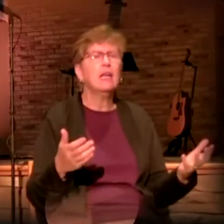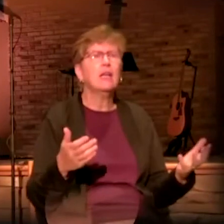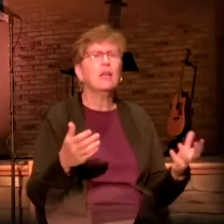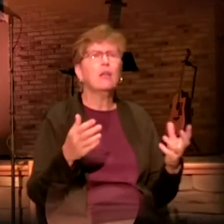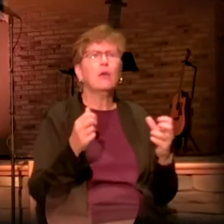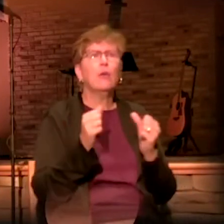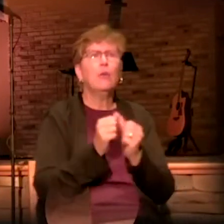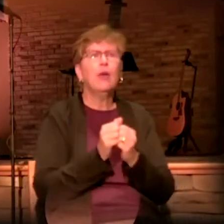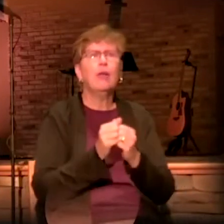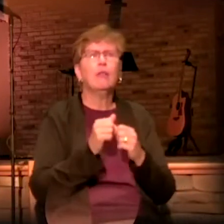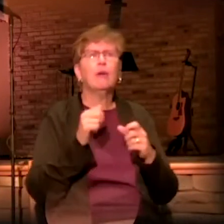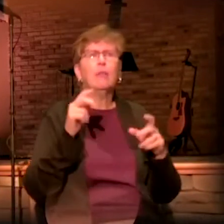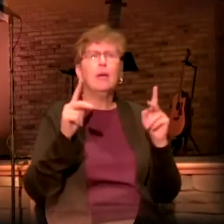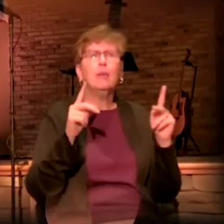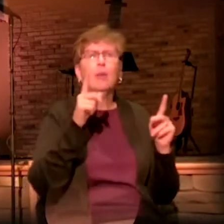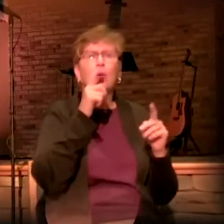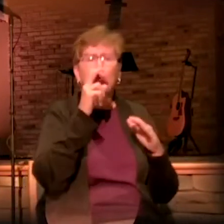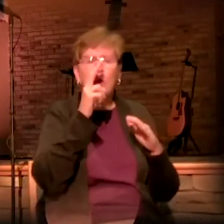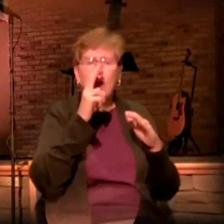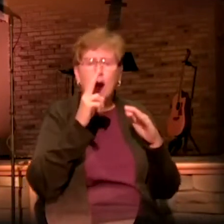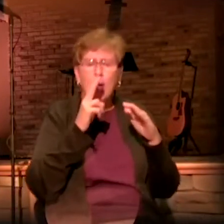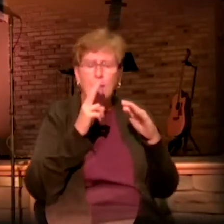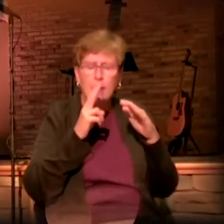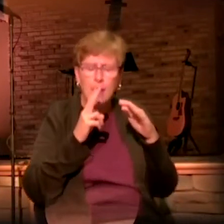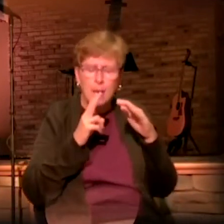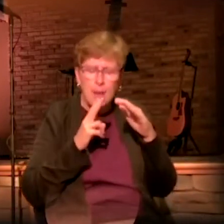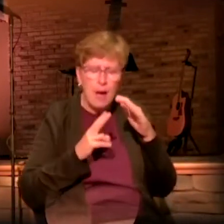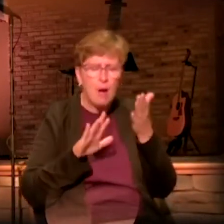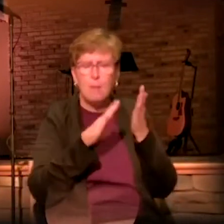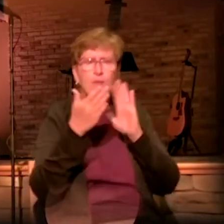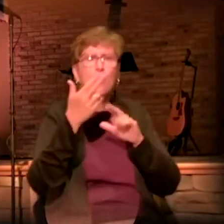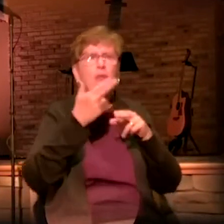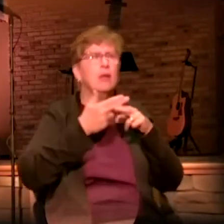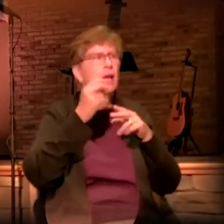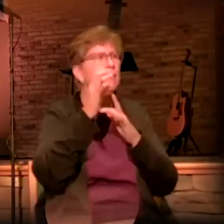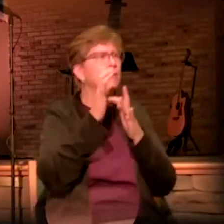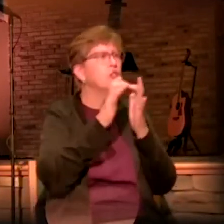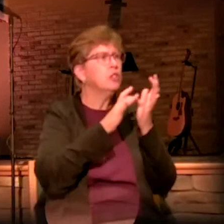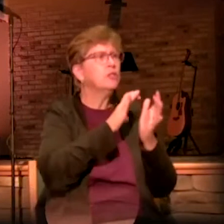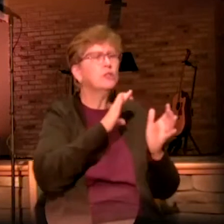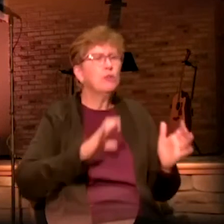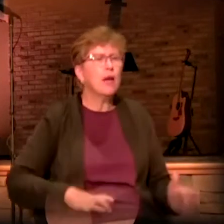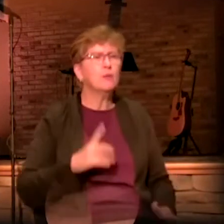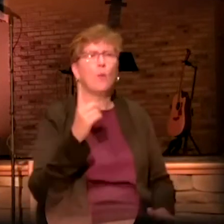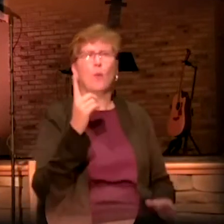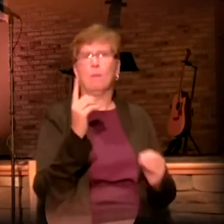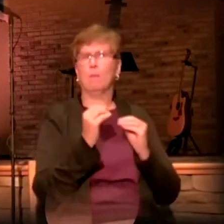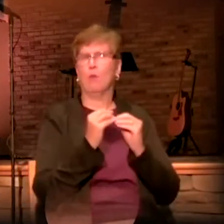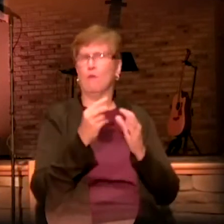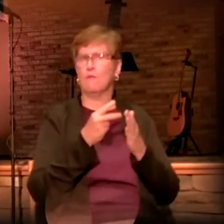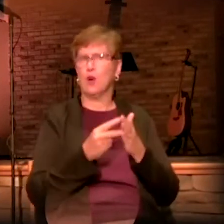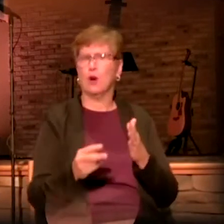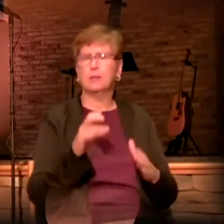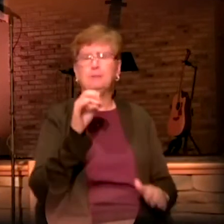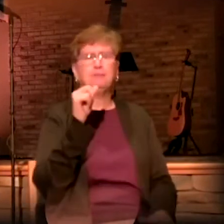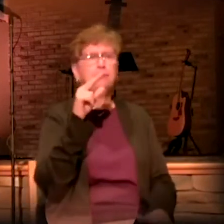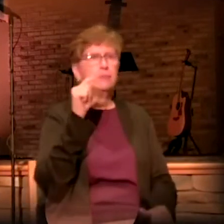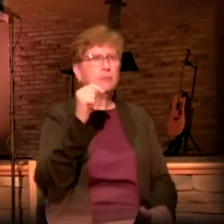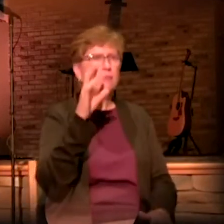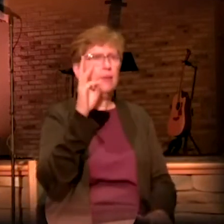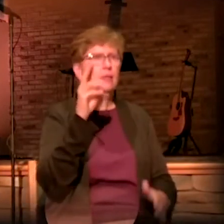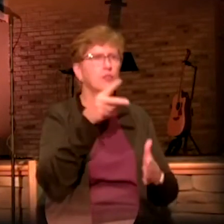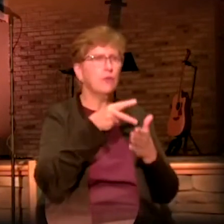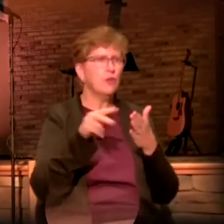with those who humbly bowed before the name of Jesus Christ. And then there's one more verse, Acts 6, verse